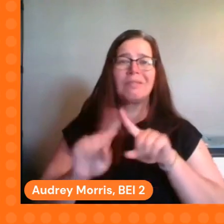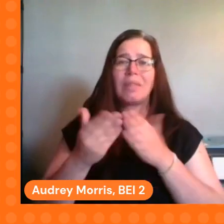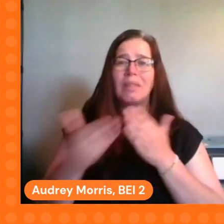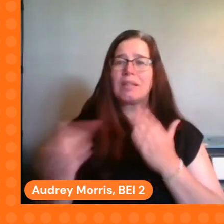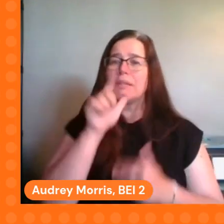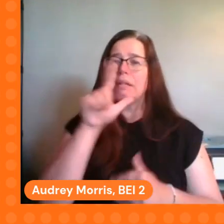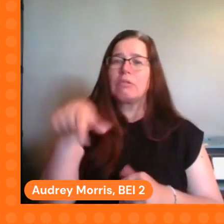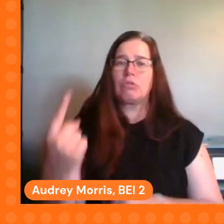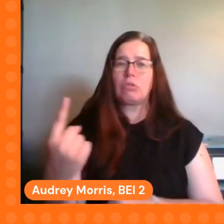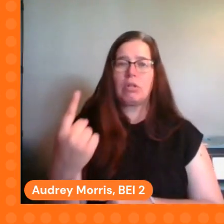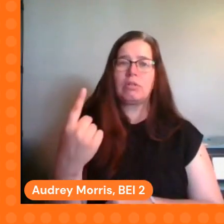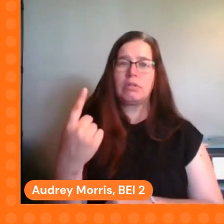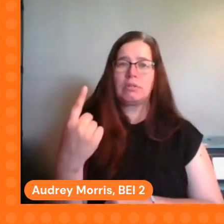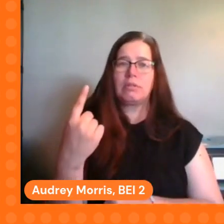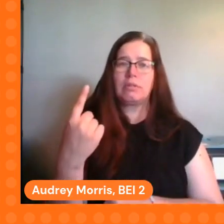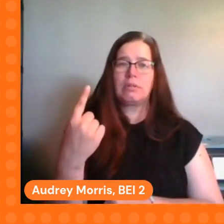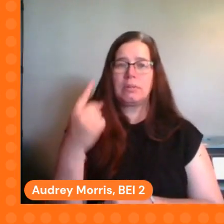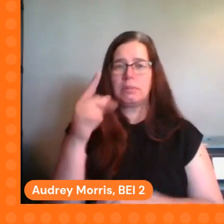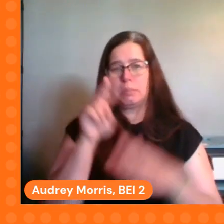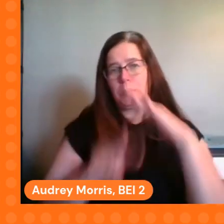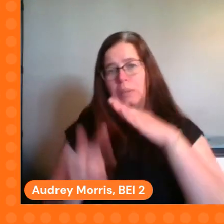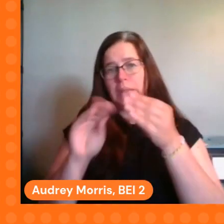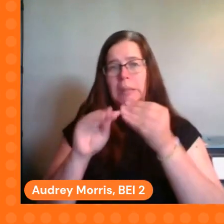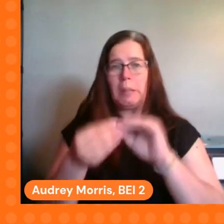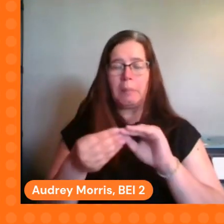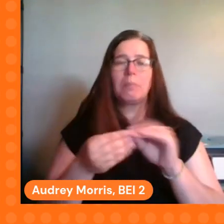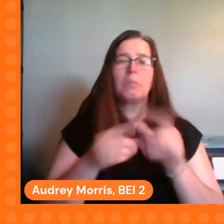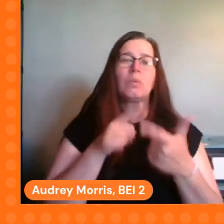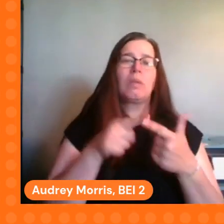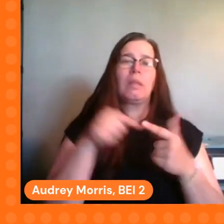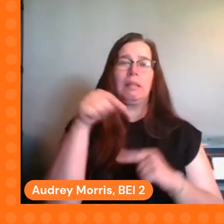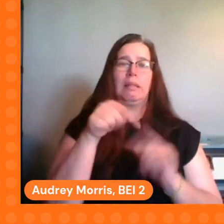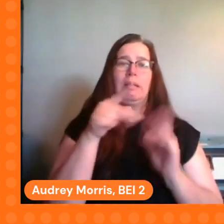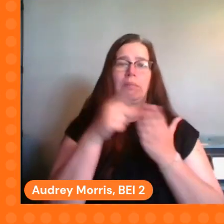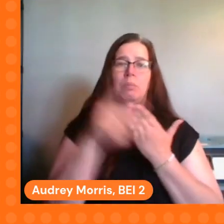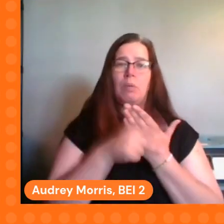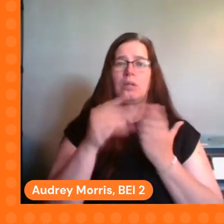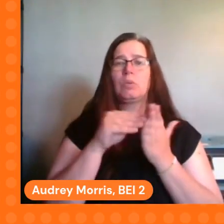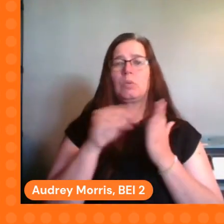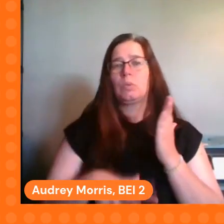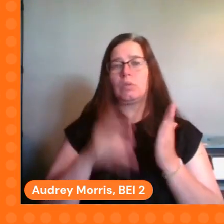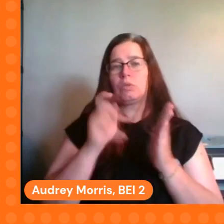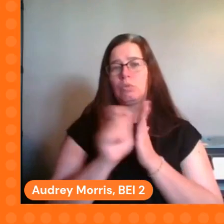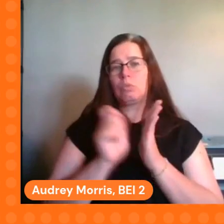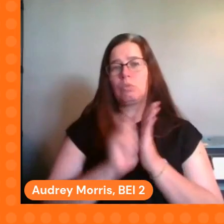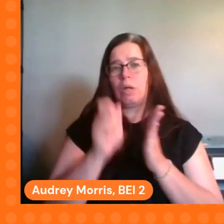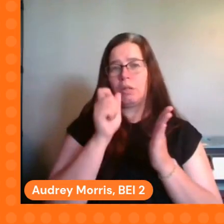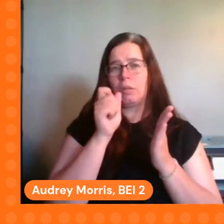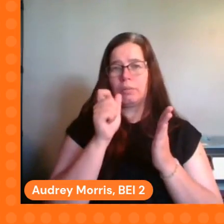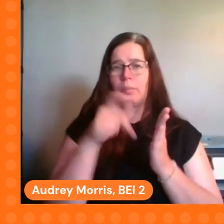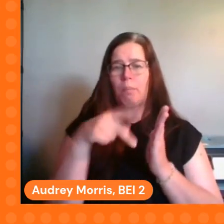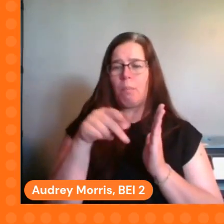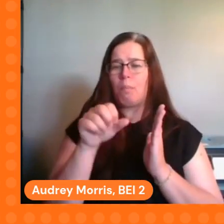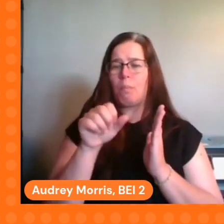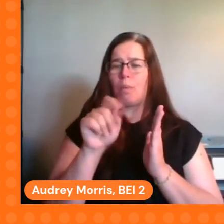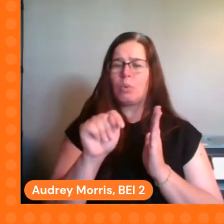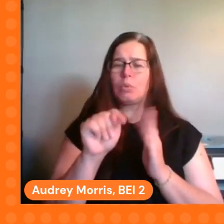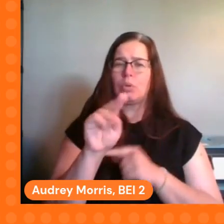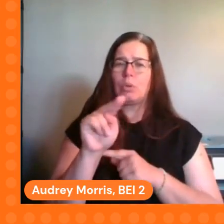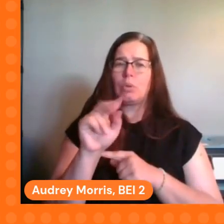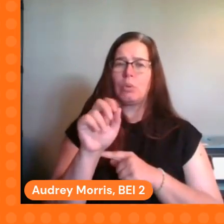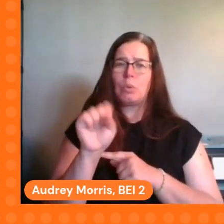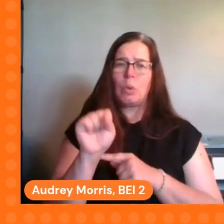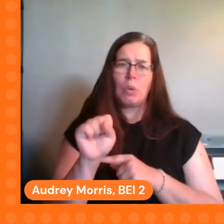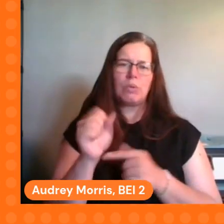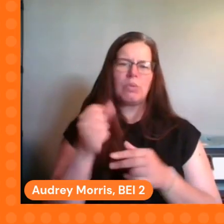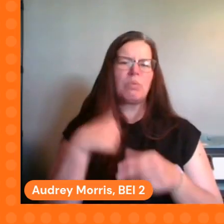just sort of predict numbers. So in this project, students are writing postcodes, as we call them in the UK, or zip codes, maybe you're